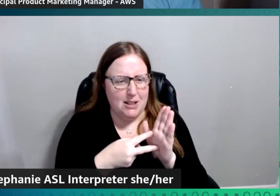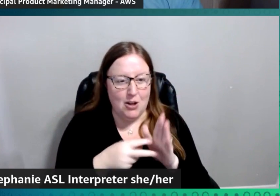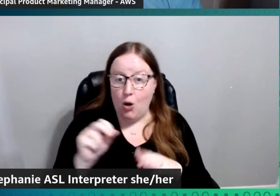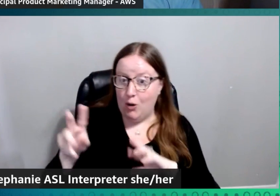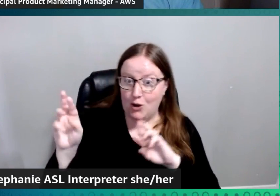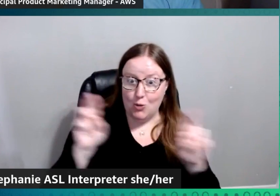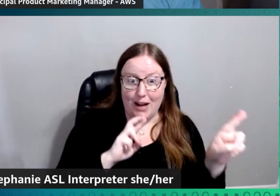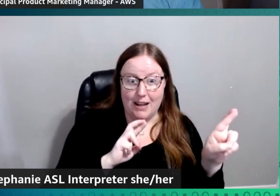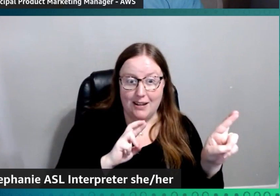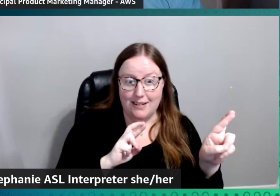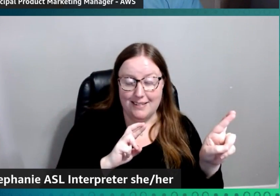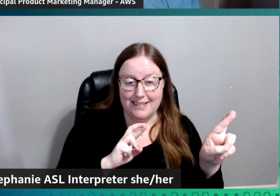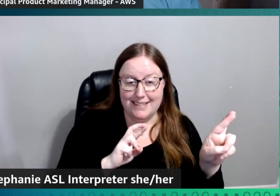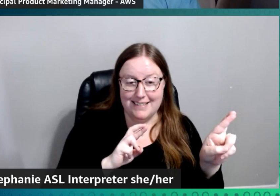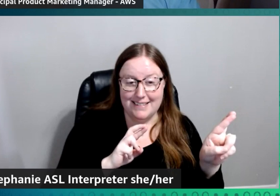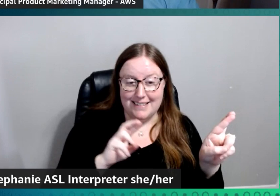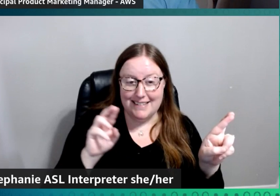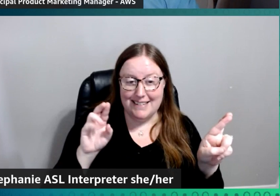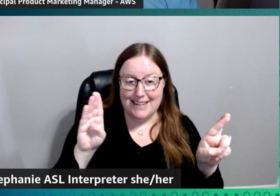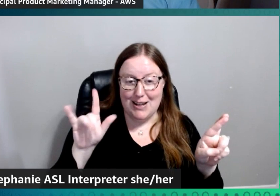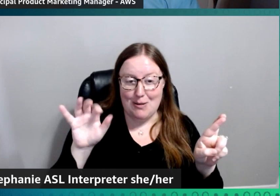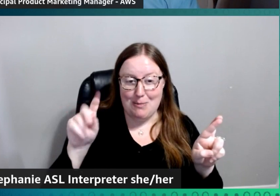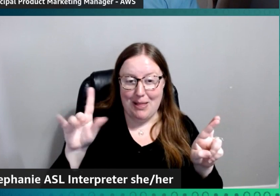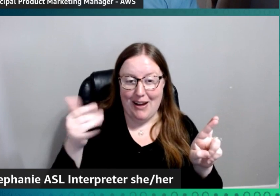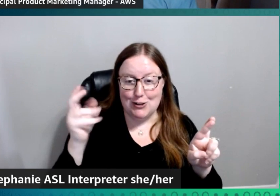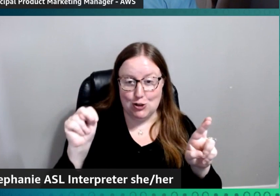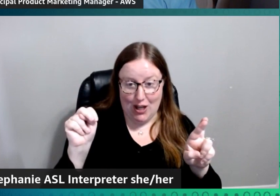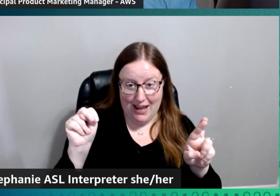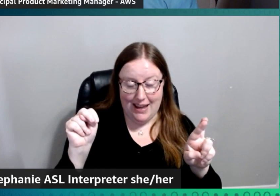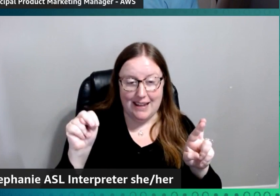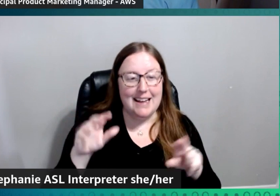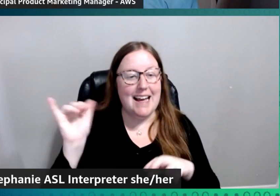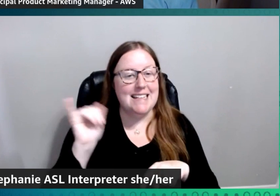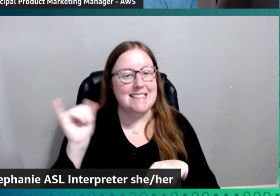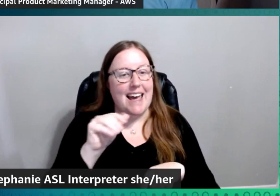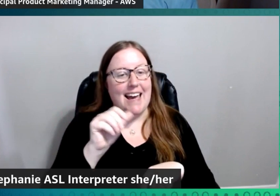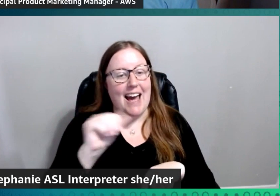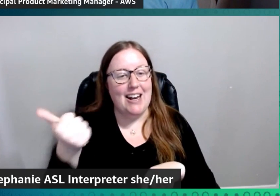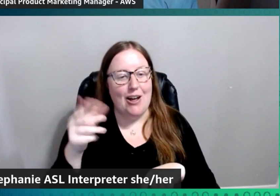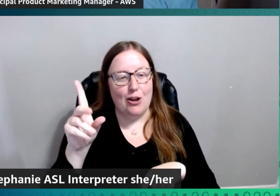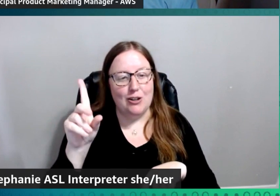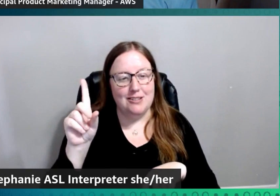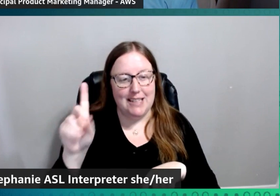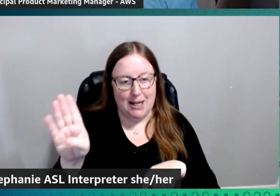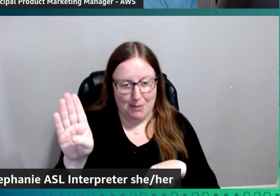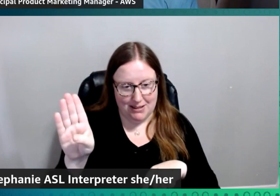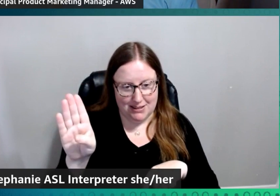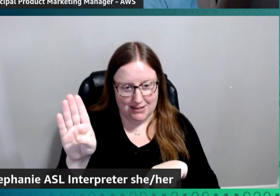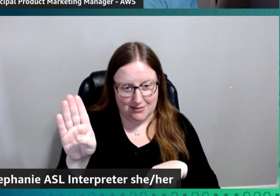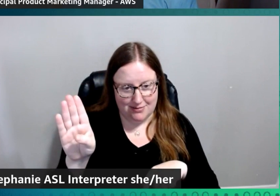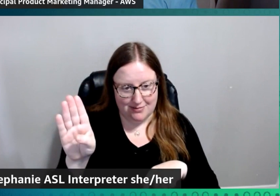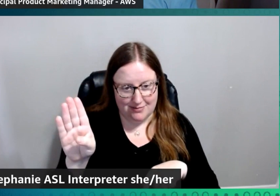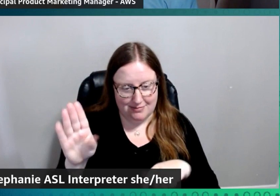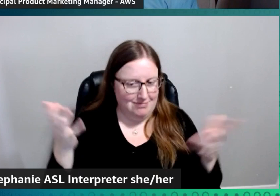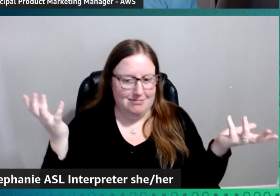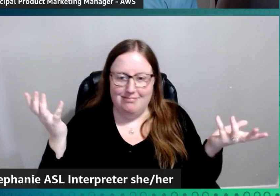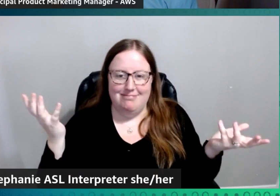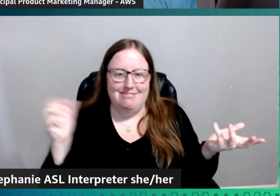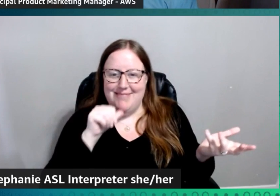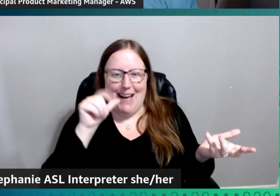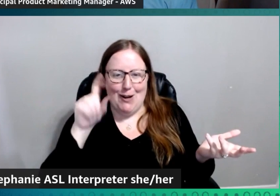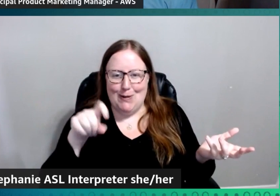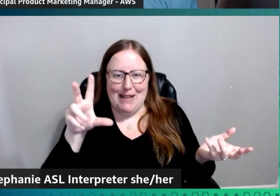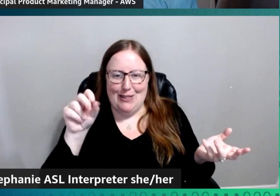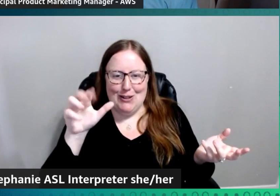You ready? Yep. Timer. Blockchain is like another database. I don't need 30 seconds. That's all I